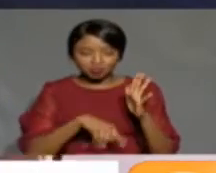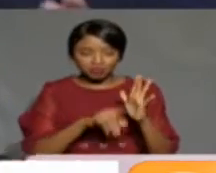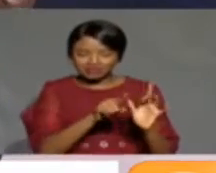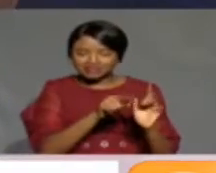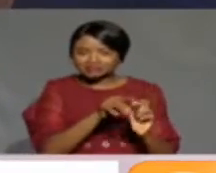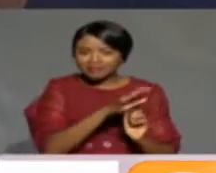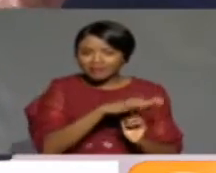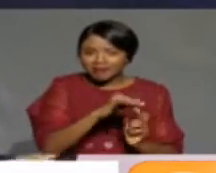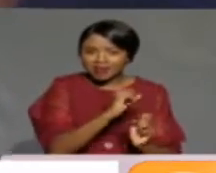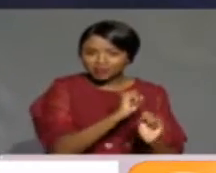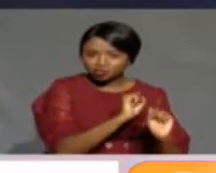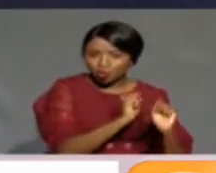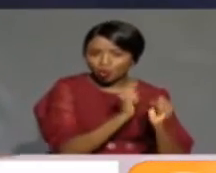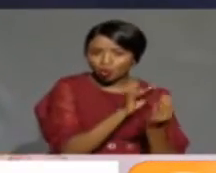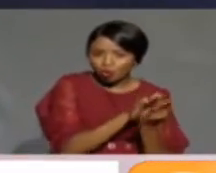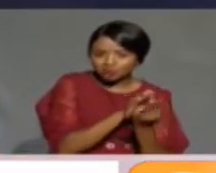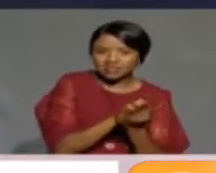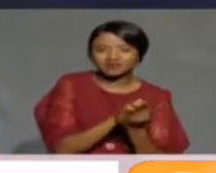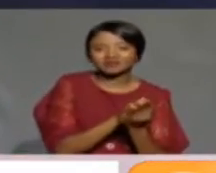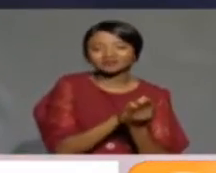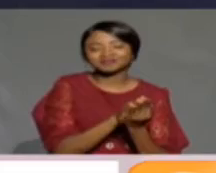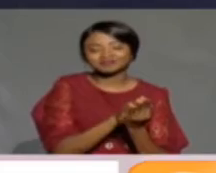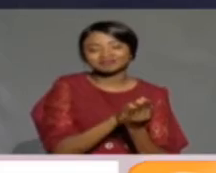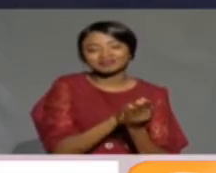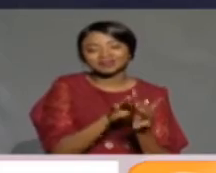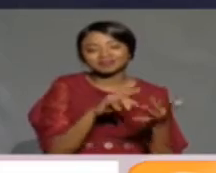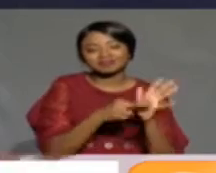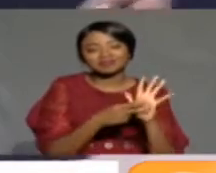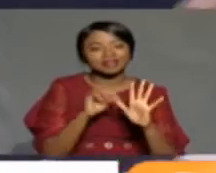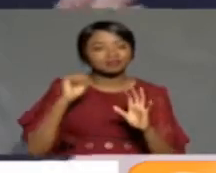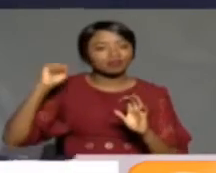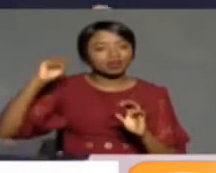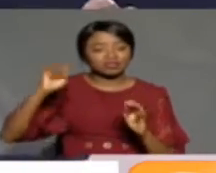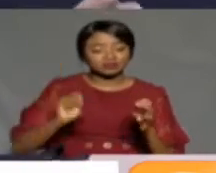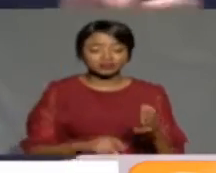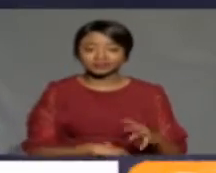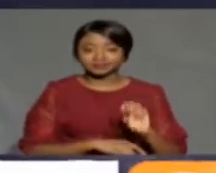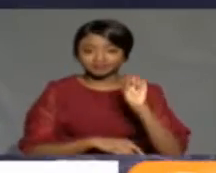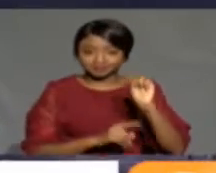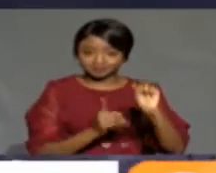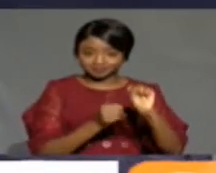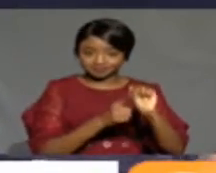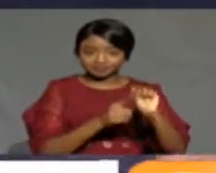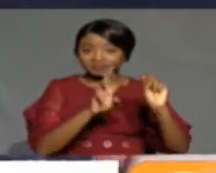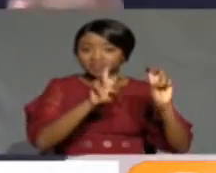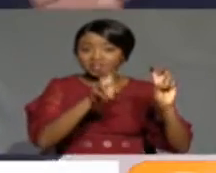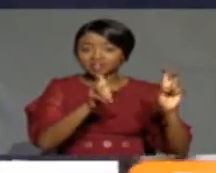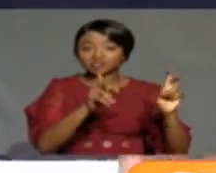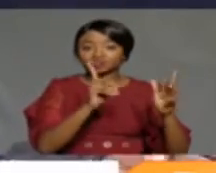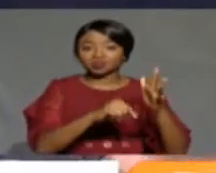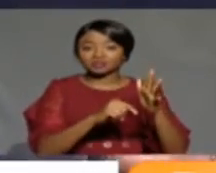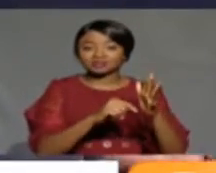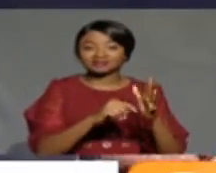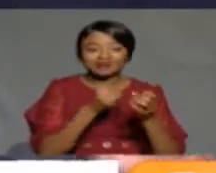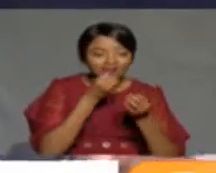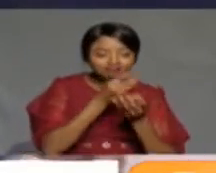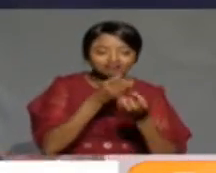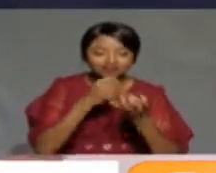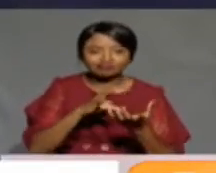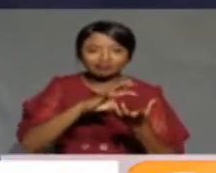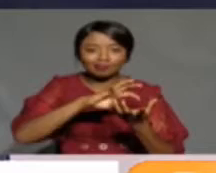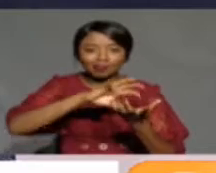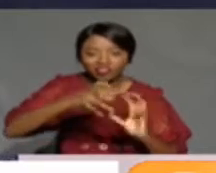issue. The fifth issue is conflicting messages by leaders from the county government, from the national